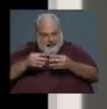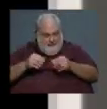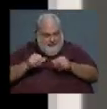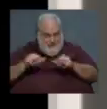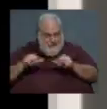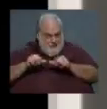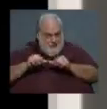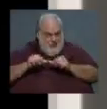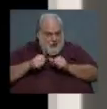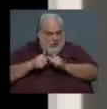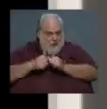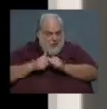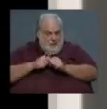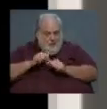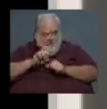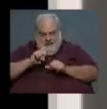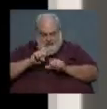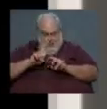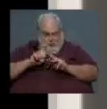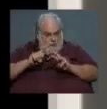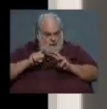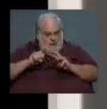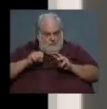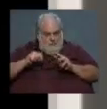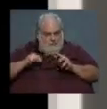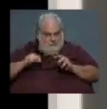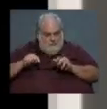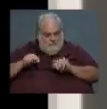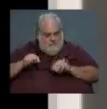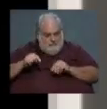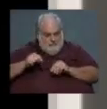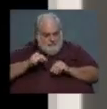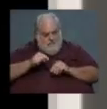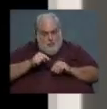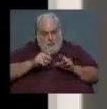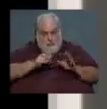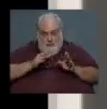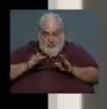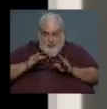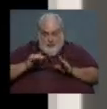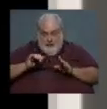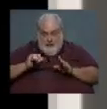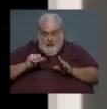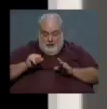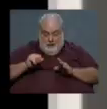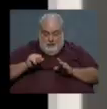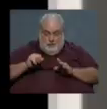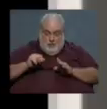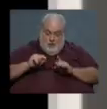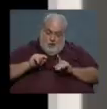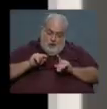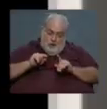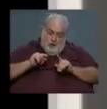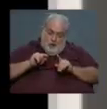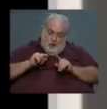you follow east to west, and your plan is to go all the way down in front